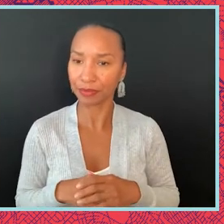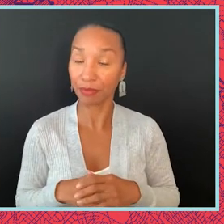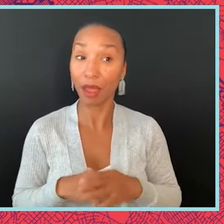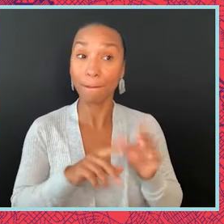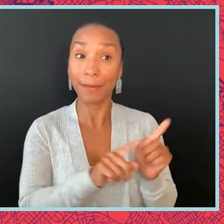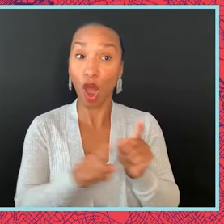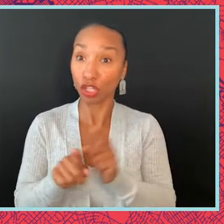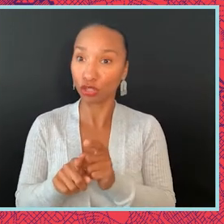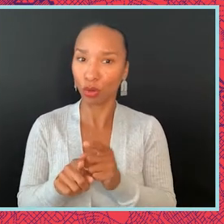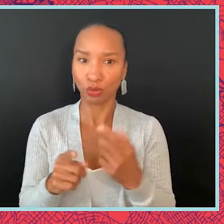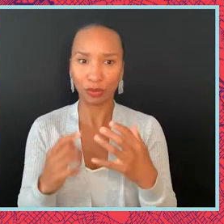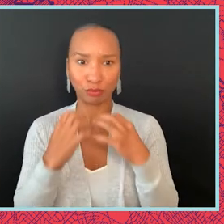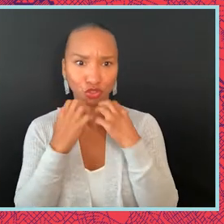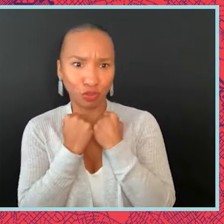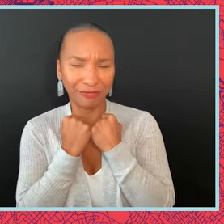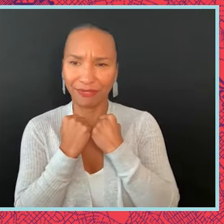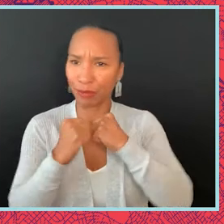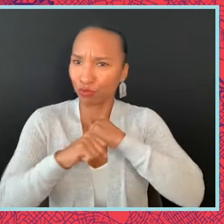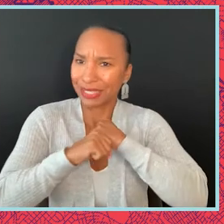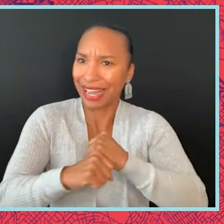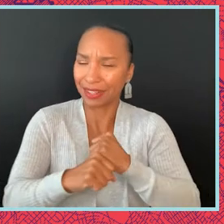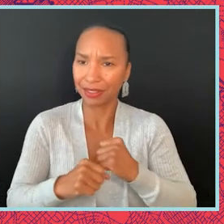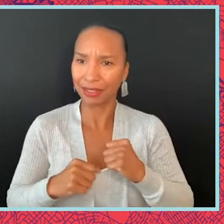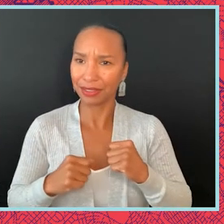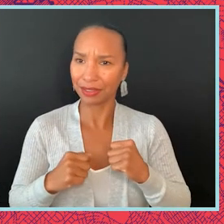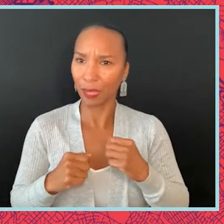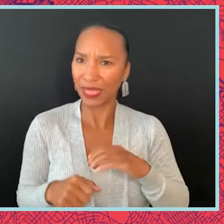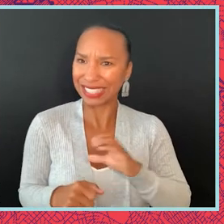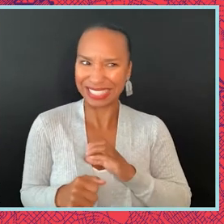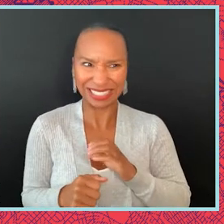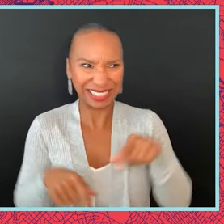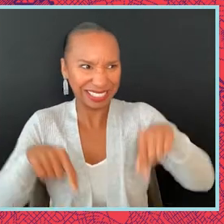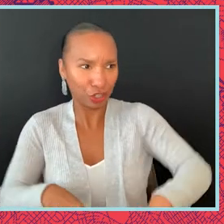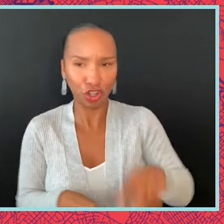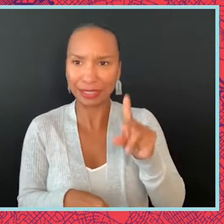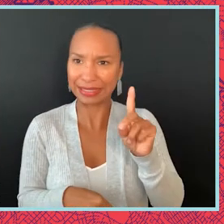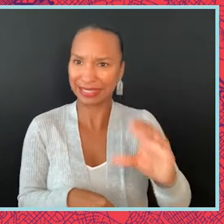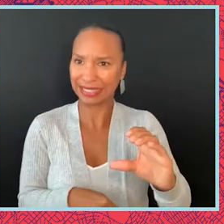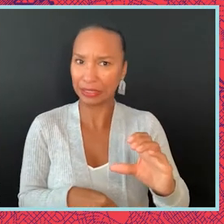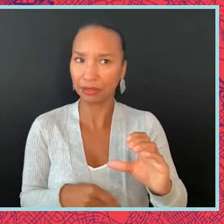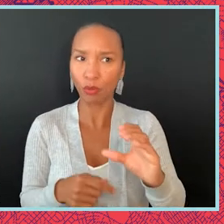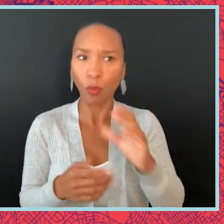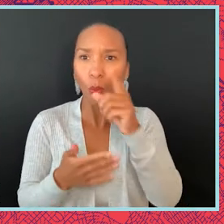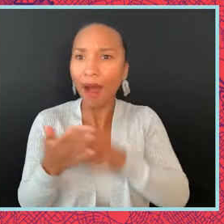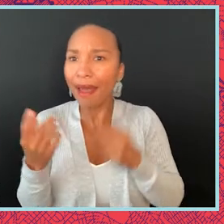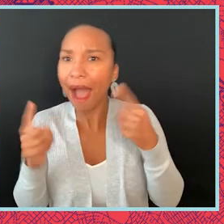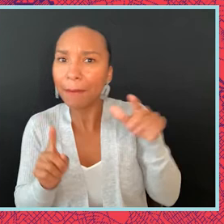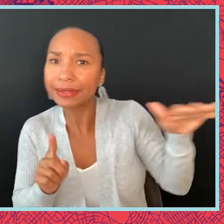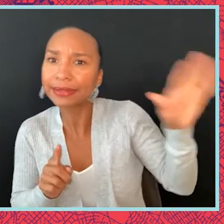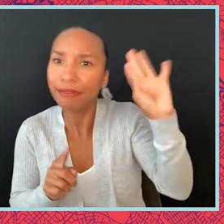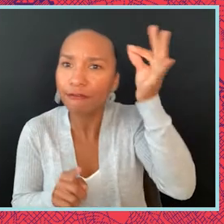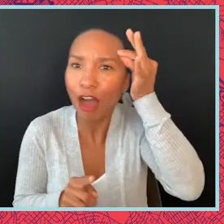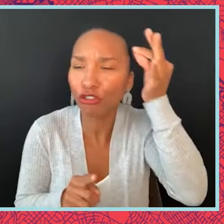But then also to preserve and protect the citizens of the district from some of the things that do happen, you know, in the sort of